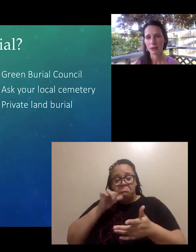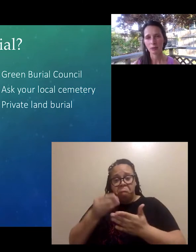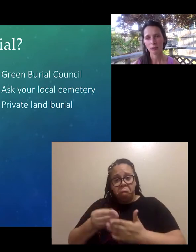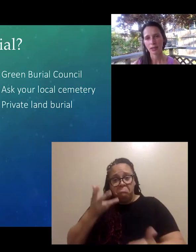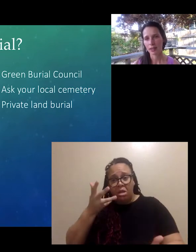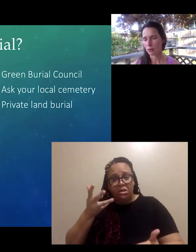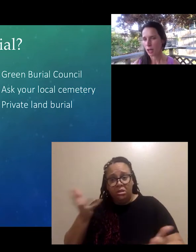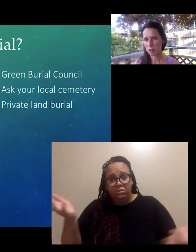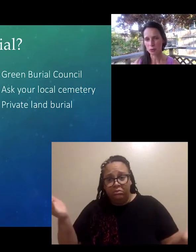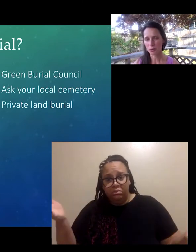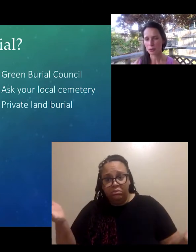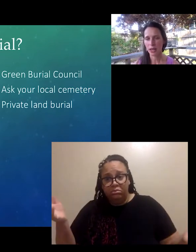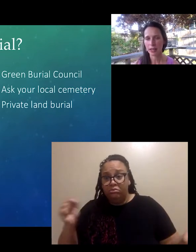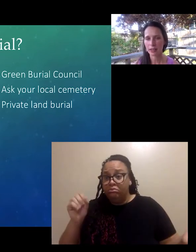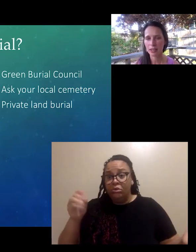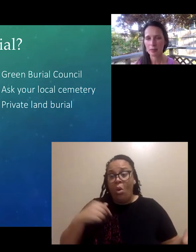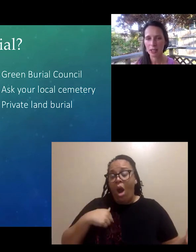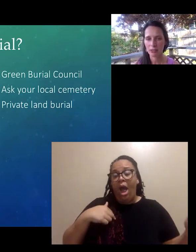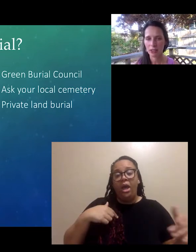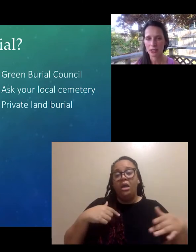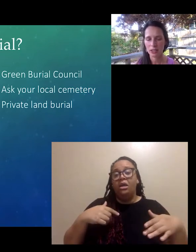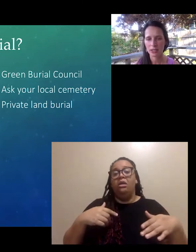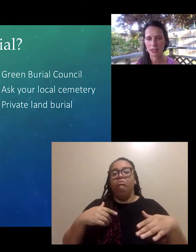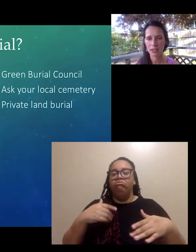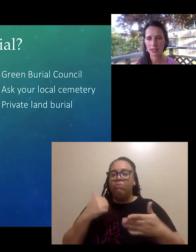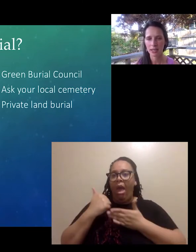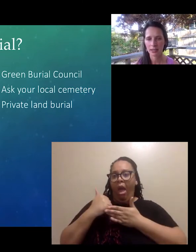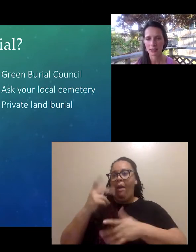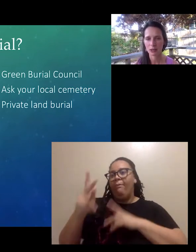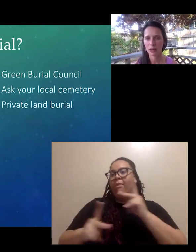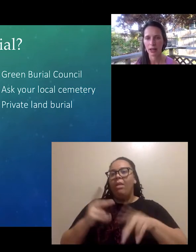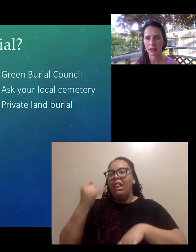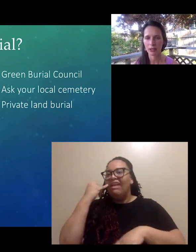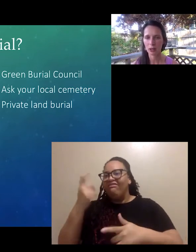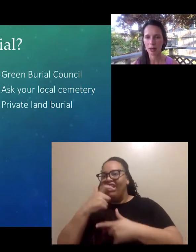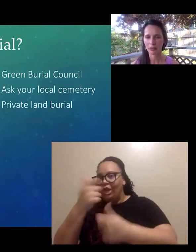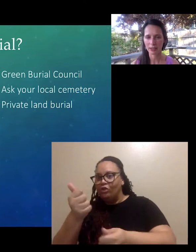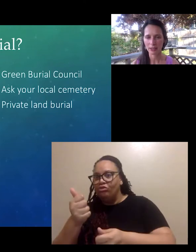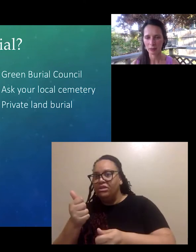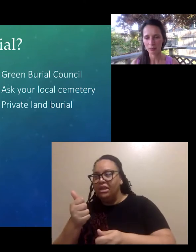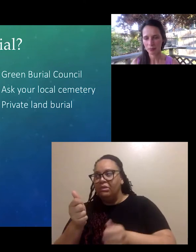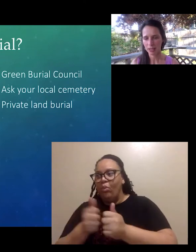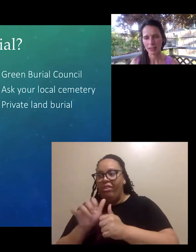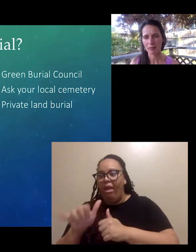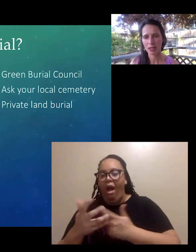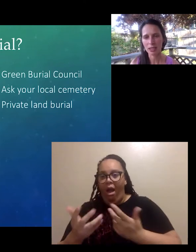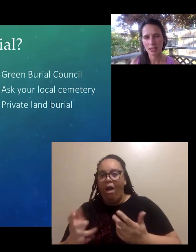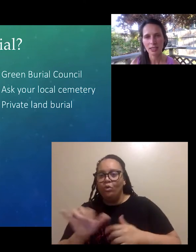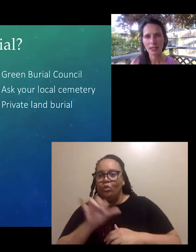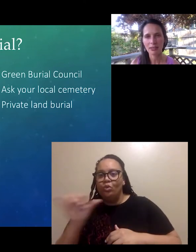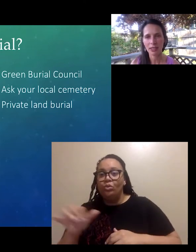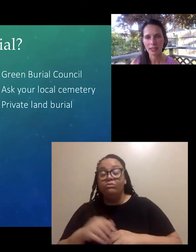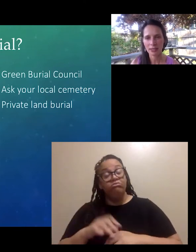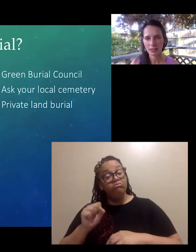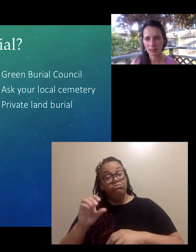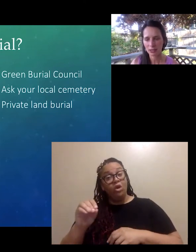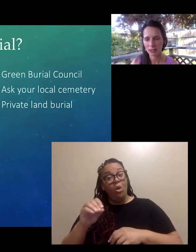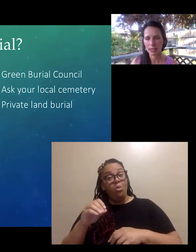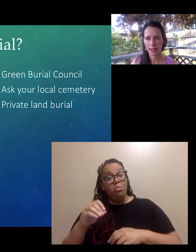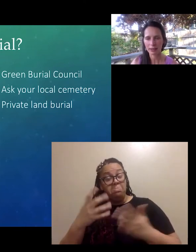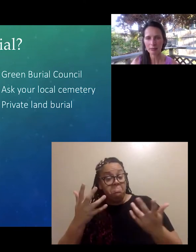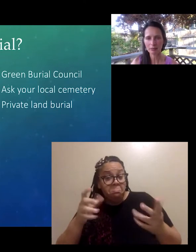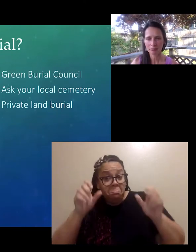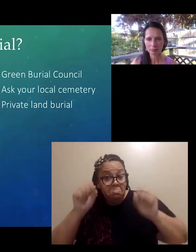So I walk people through that, um, if they're interested in that as well, how to go about that. So that's something to consider if that's